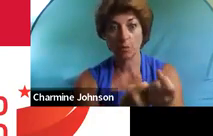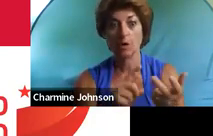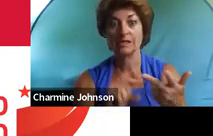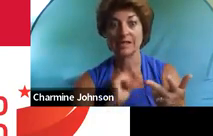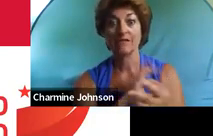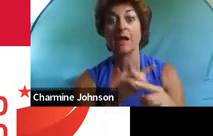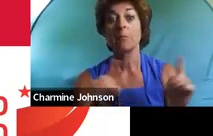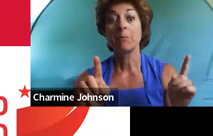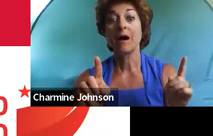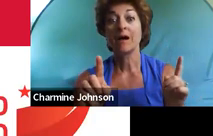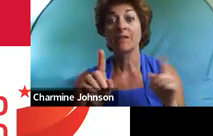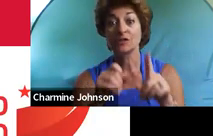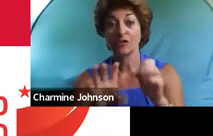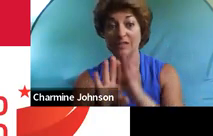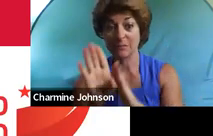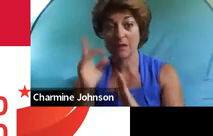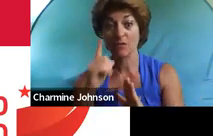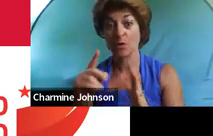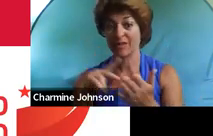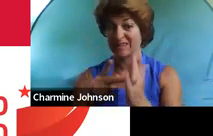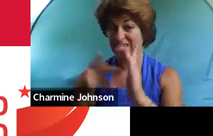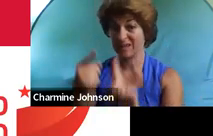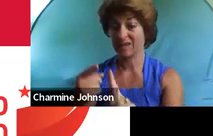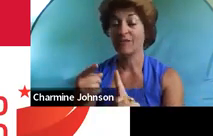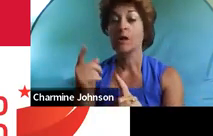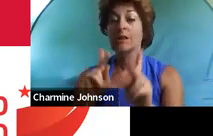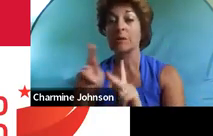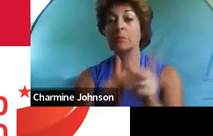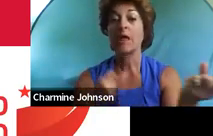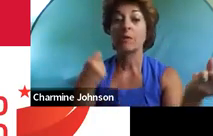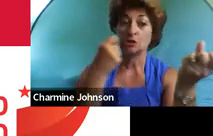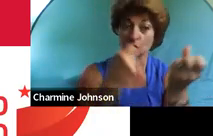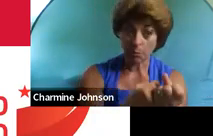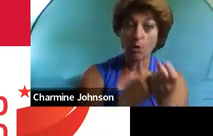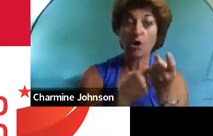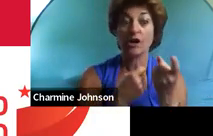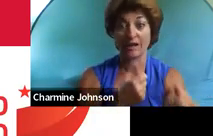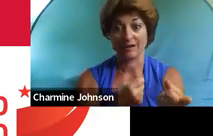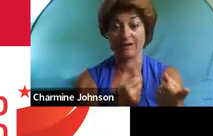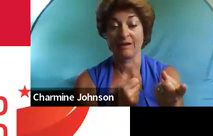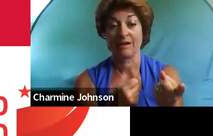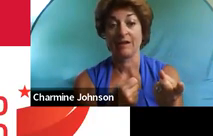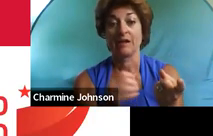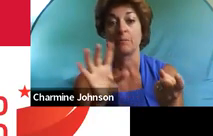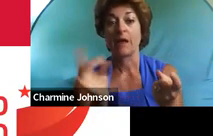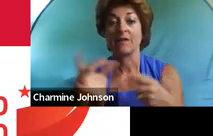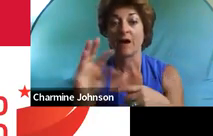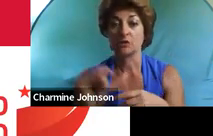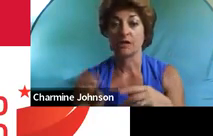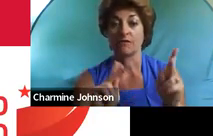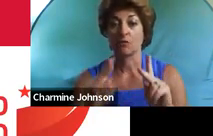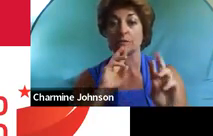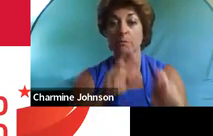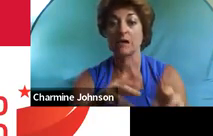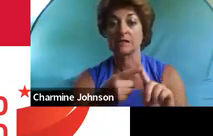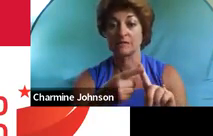intent of being answered by the people supported, people served, but 85% of the